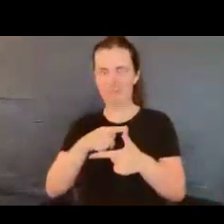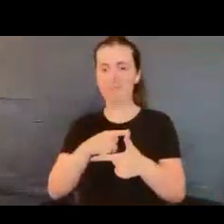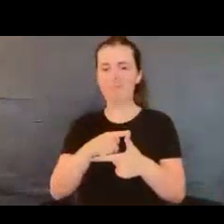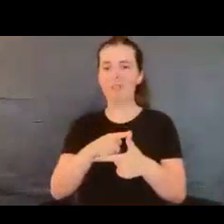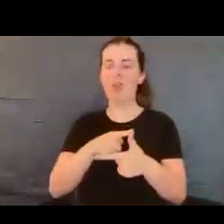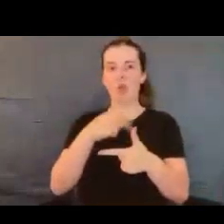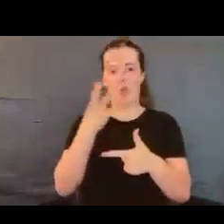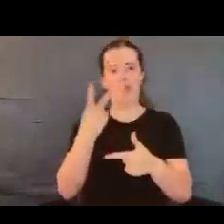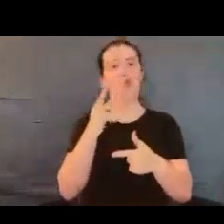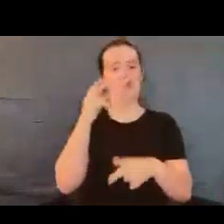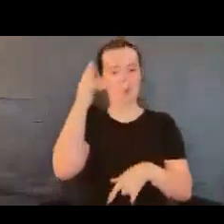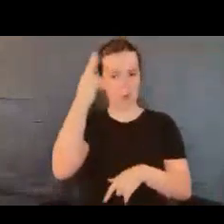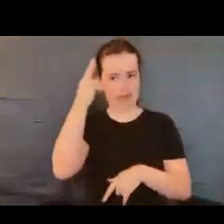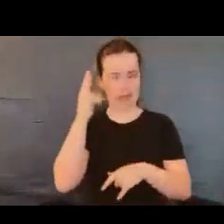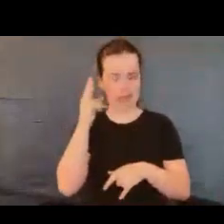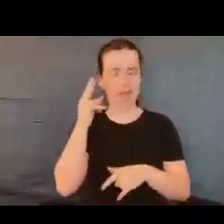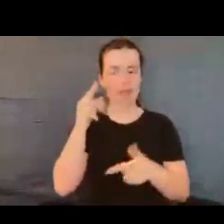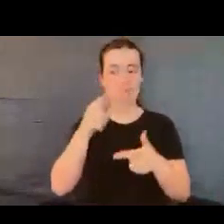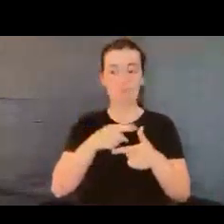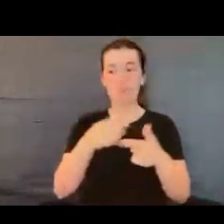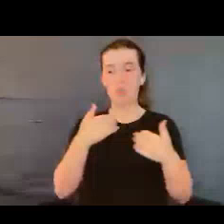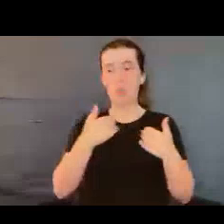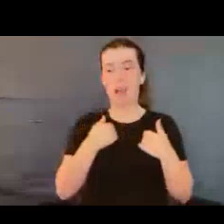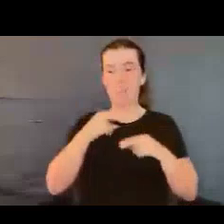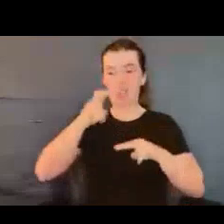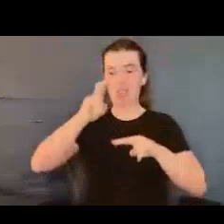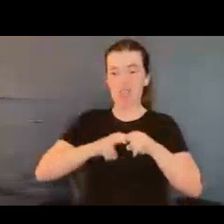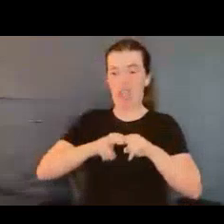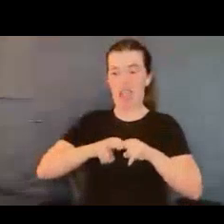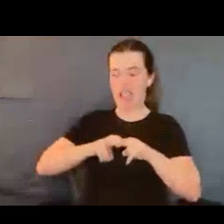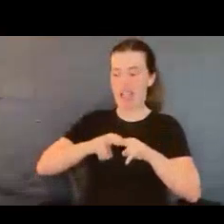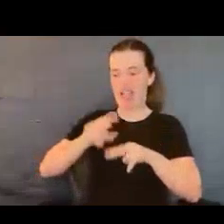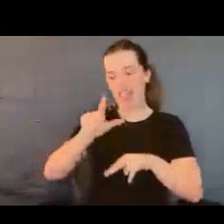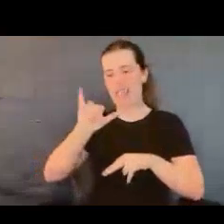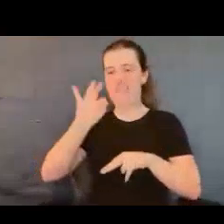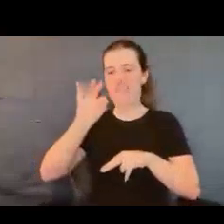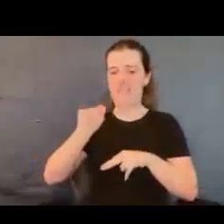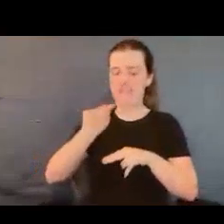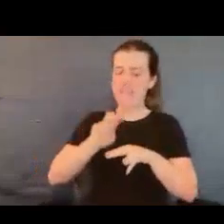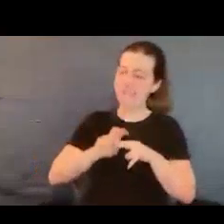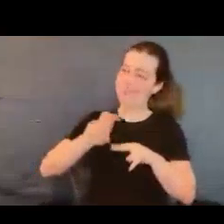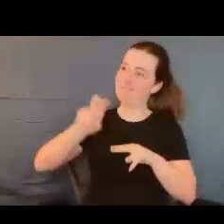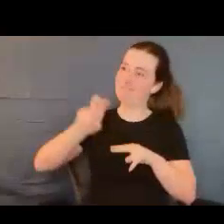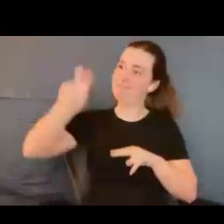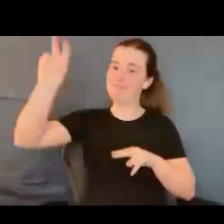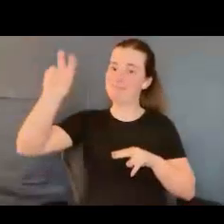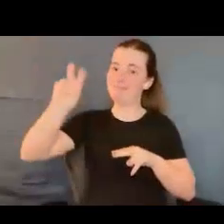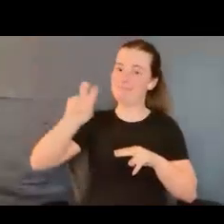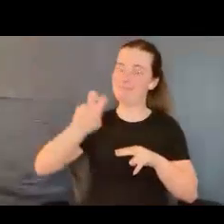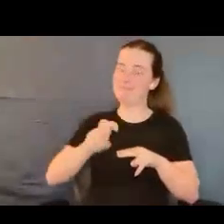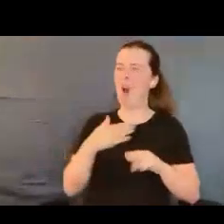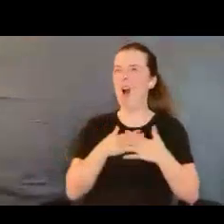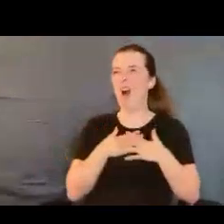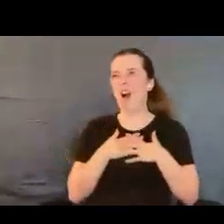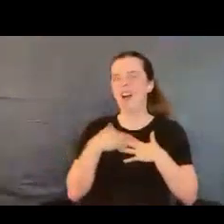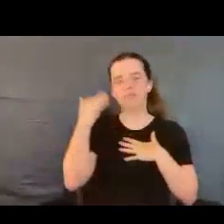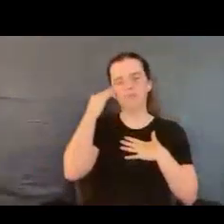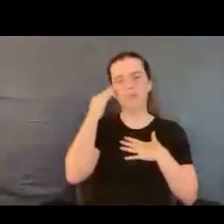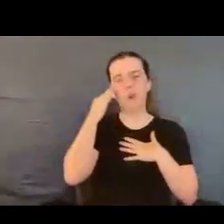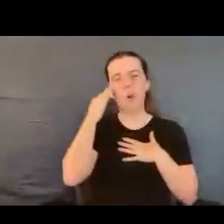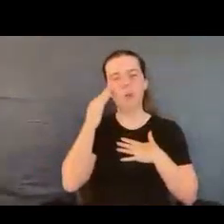reasons. One, the chairlift is right there, and you know that you could take the chairlift up to Hidden Peak and then take the gondola down, so you just know there's a very easy